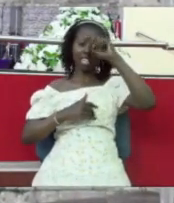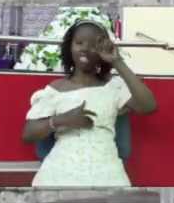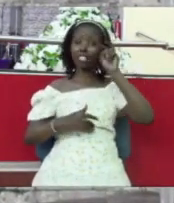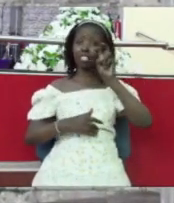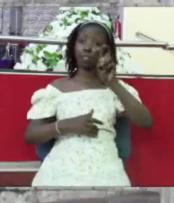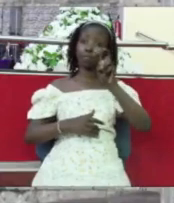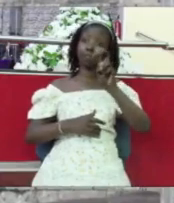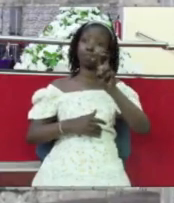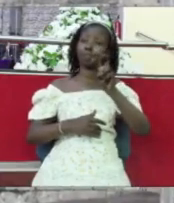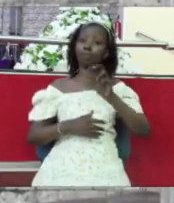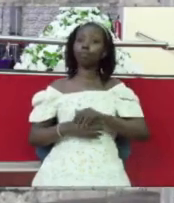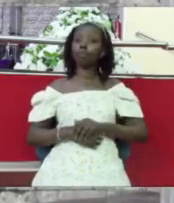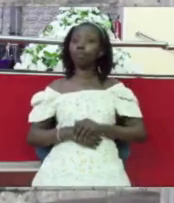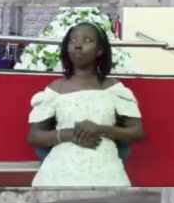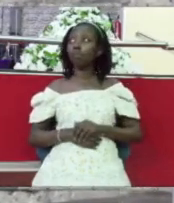Israeli.